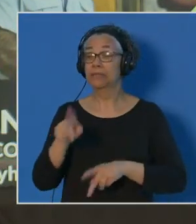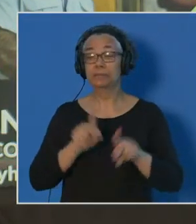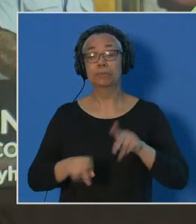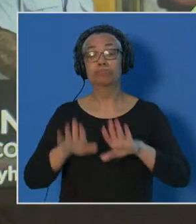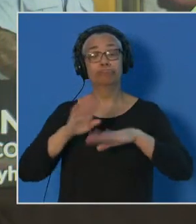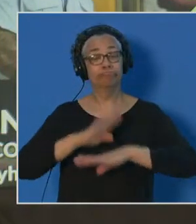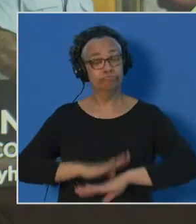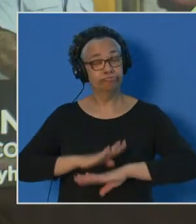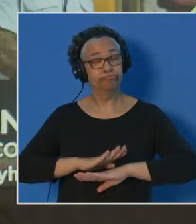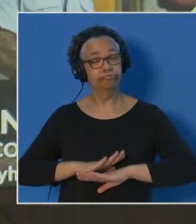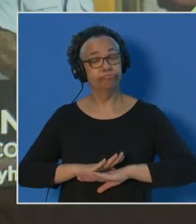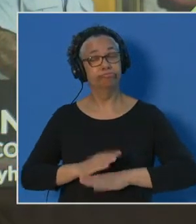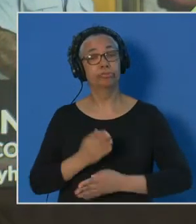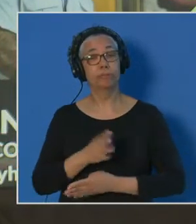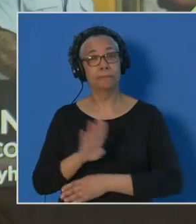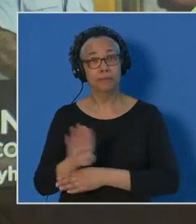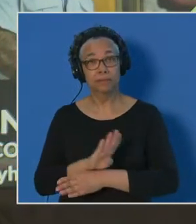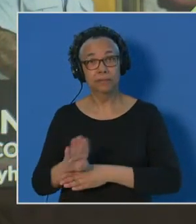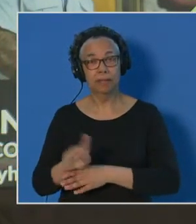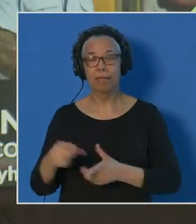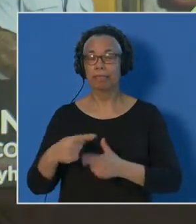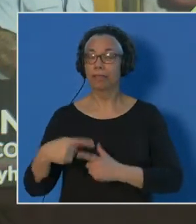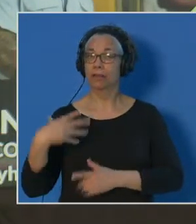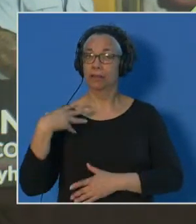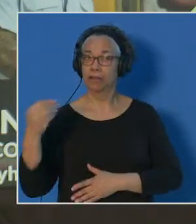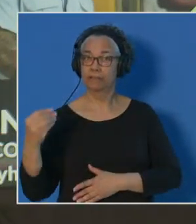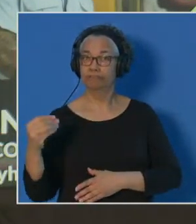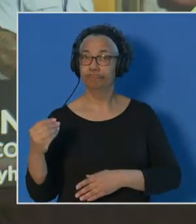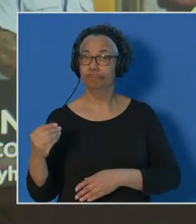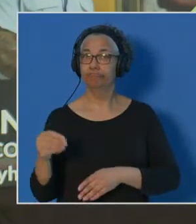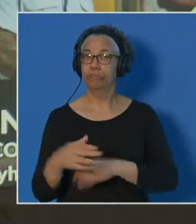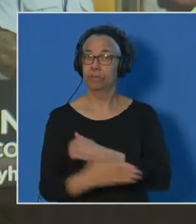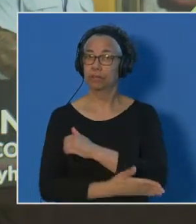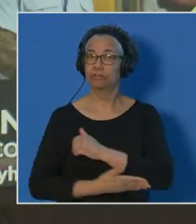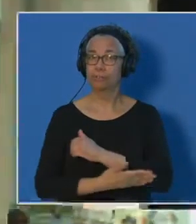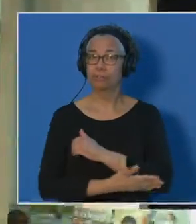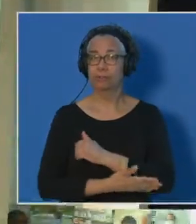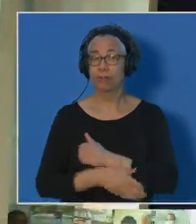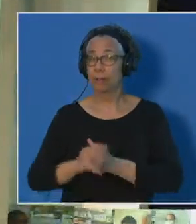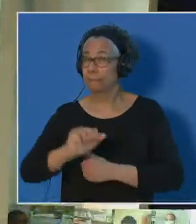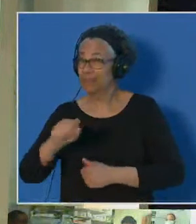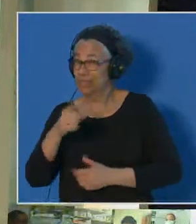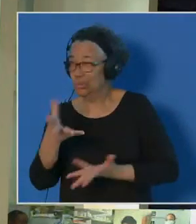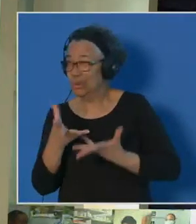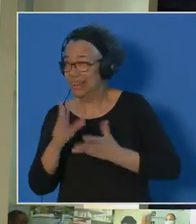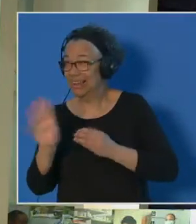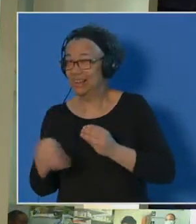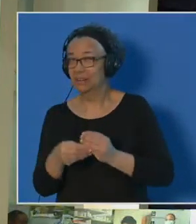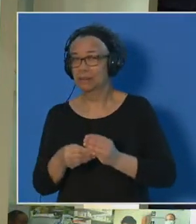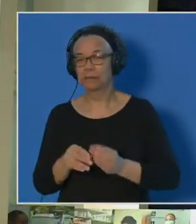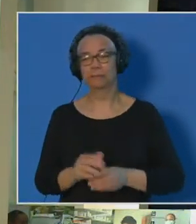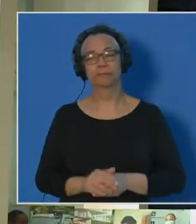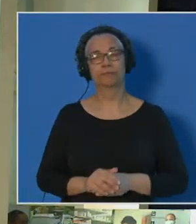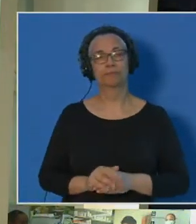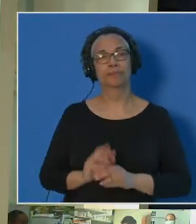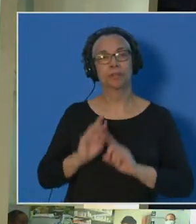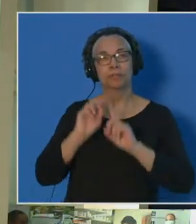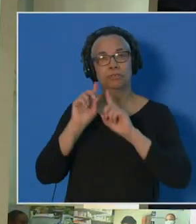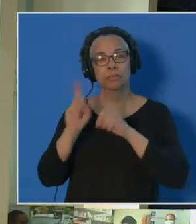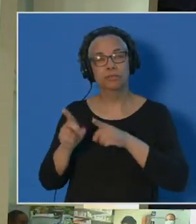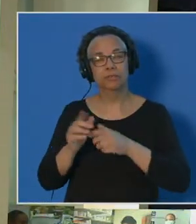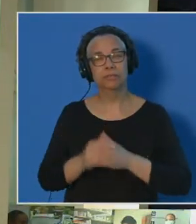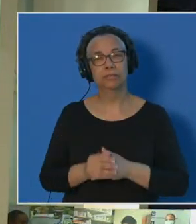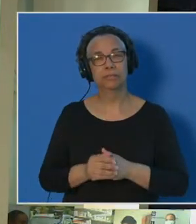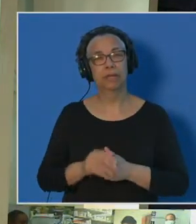able to leave the country when that allows. And I don't know, Minister, if you want to add anything to that. I simply like to add further to that, Jonathan. Sure. And in